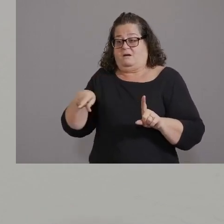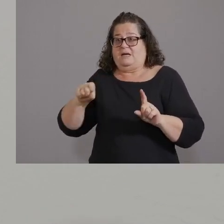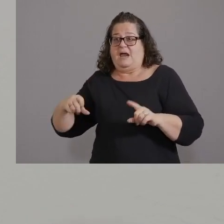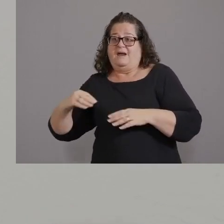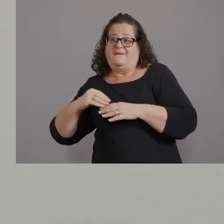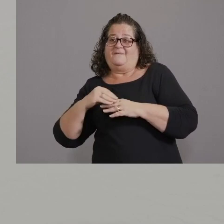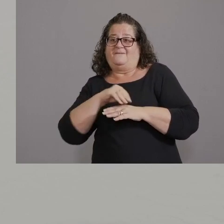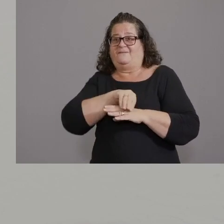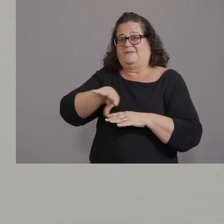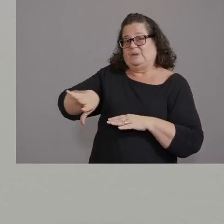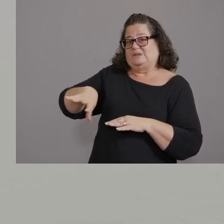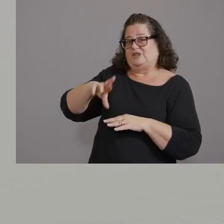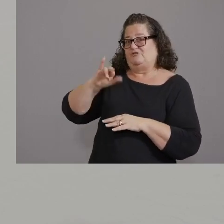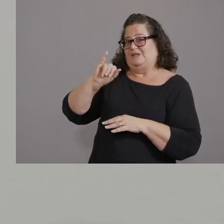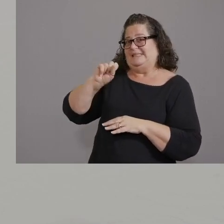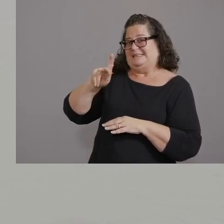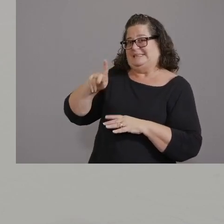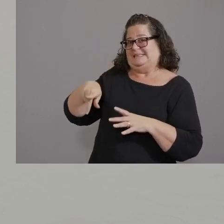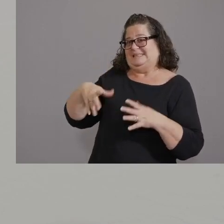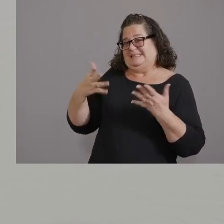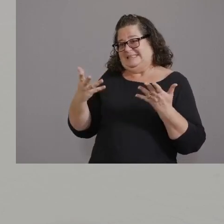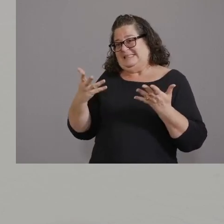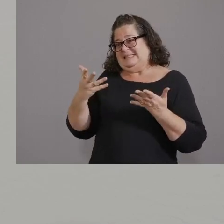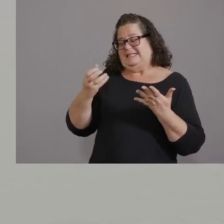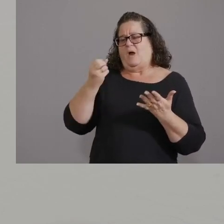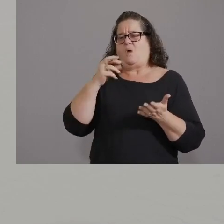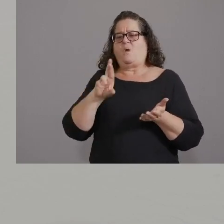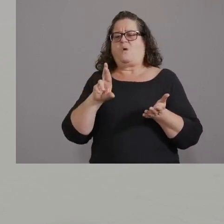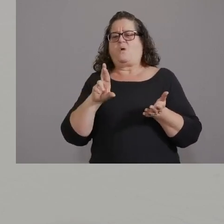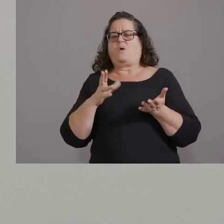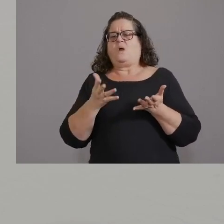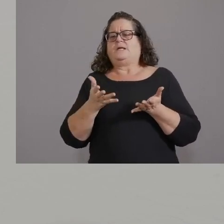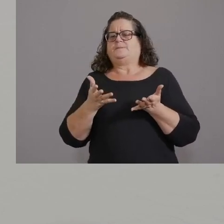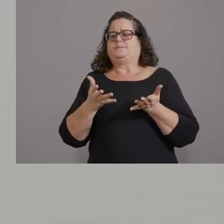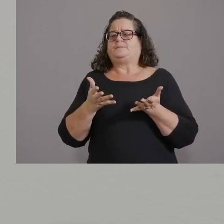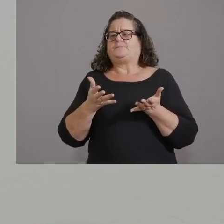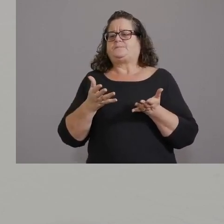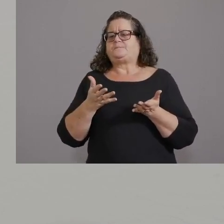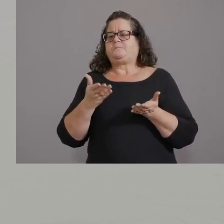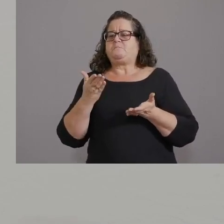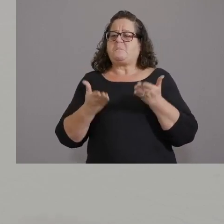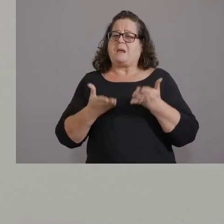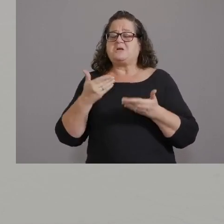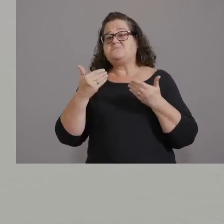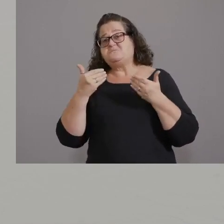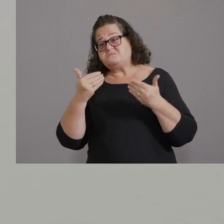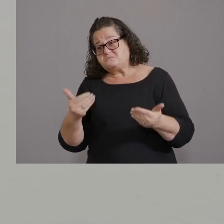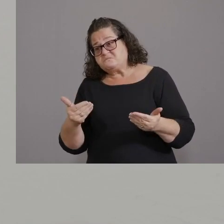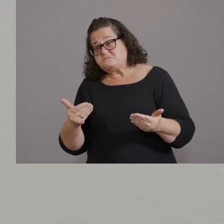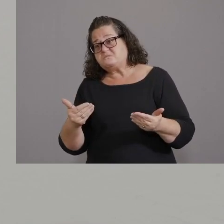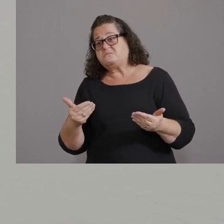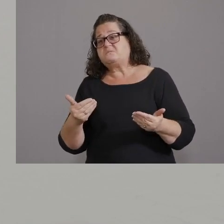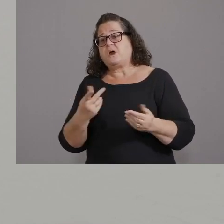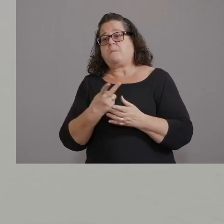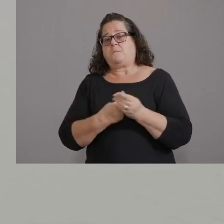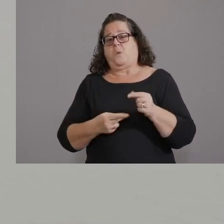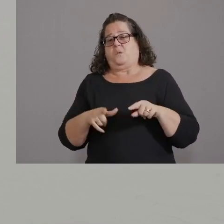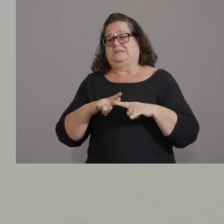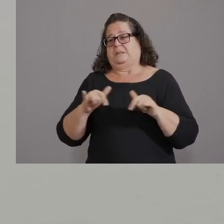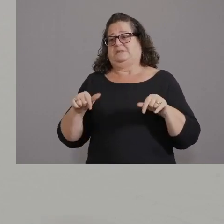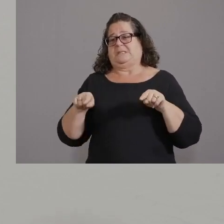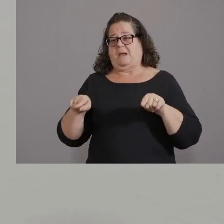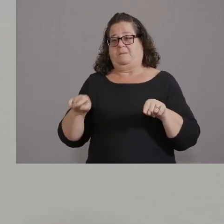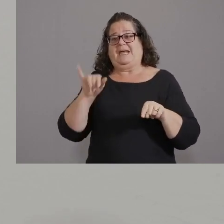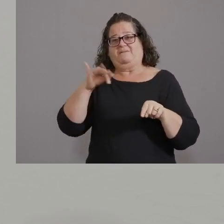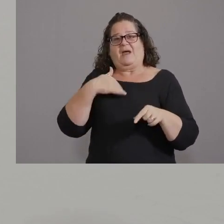but they weren't registered that day, they may do the vaccine at the same time if we have the staff and the vaccine